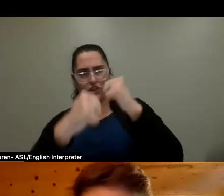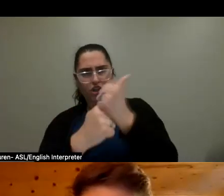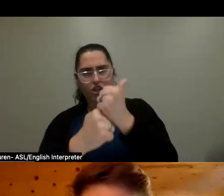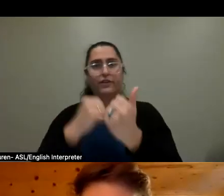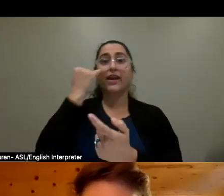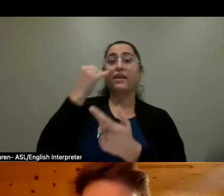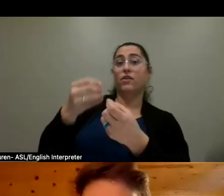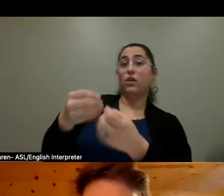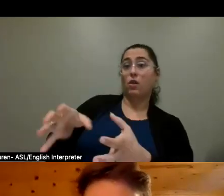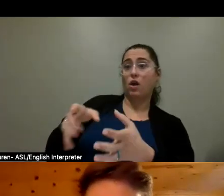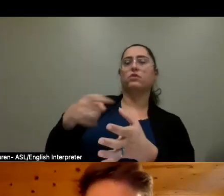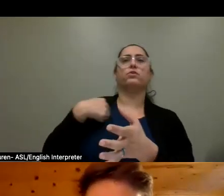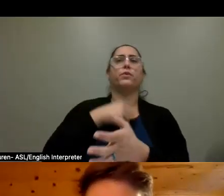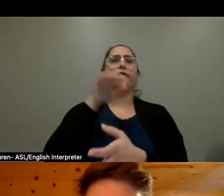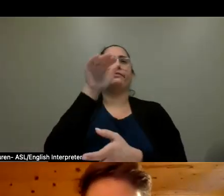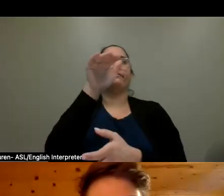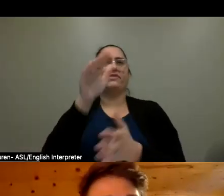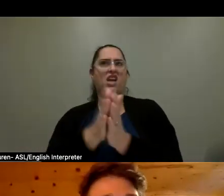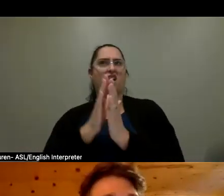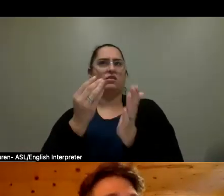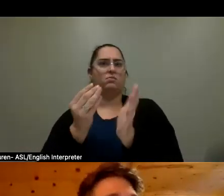model to be very